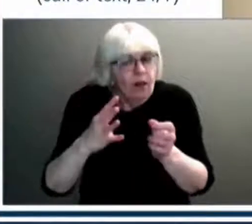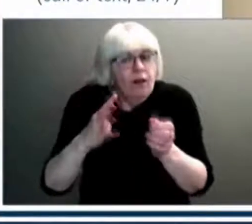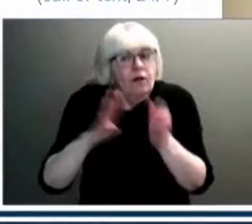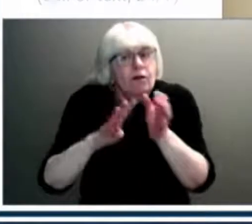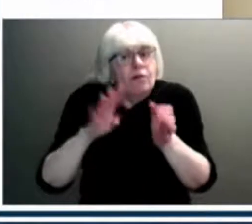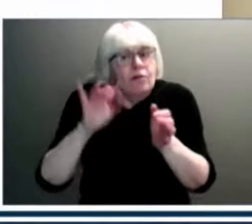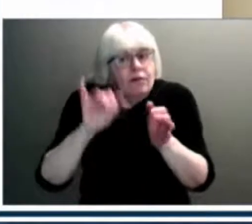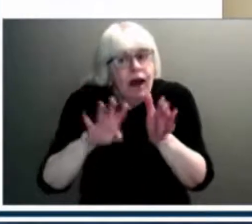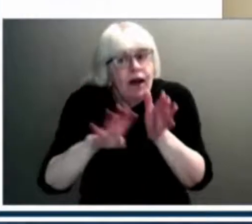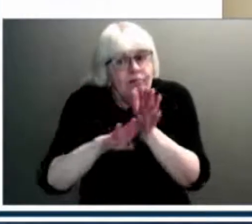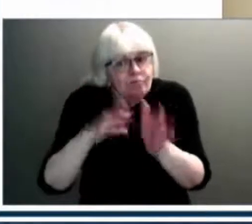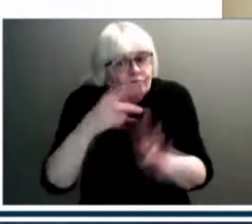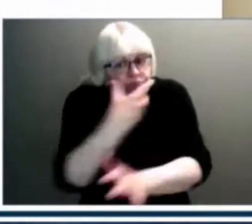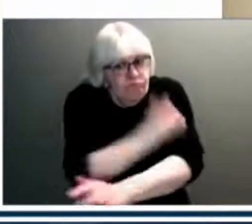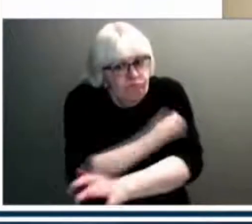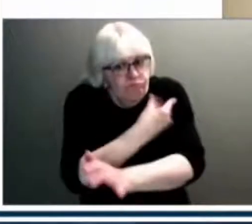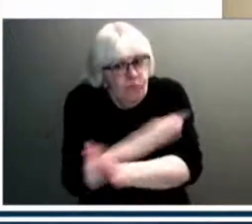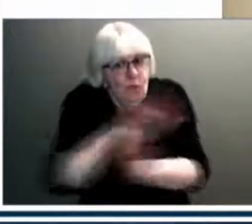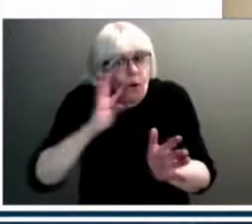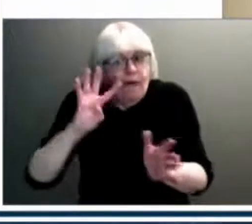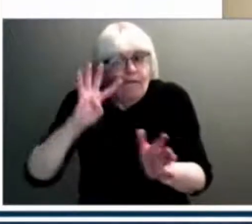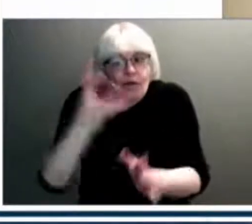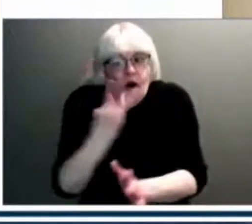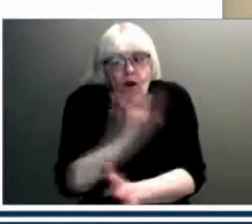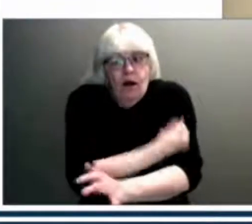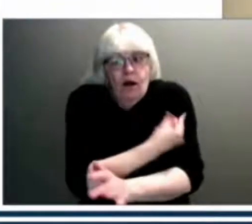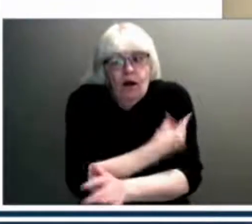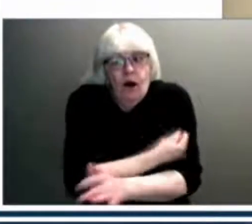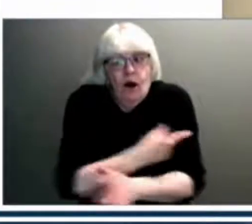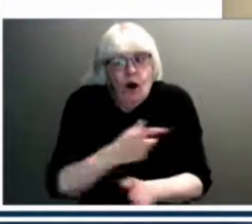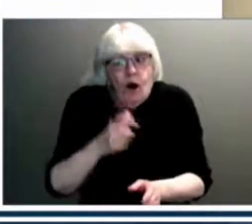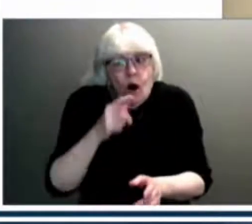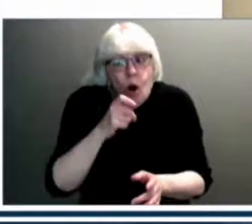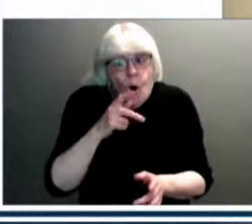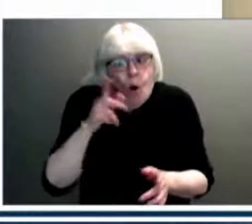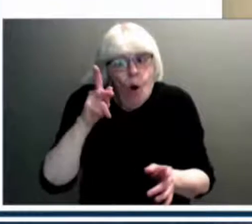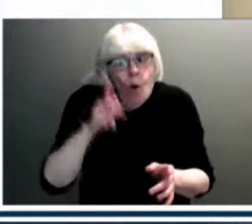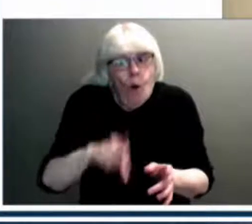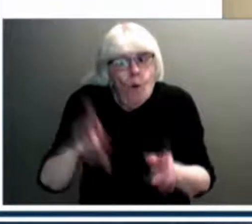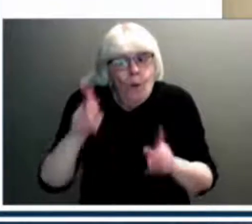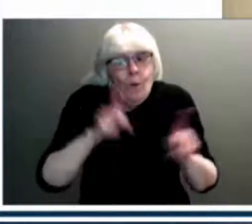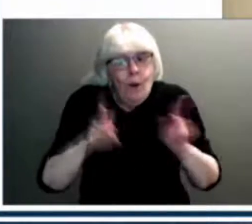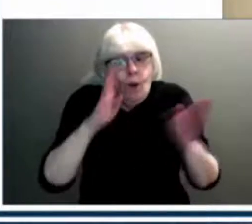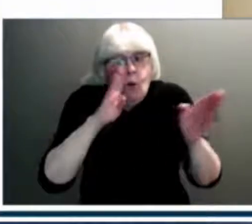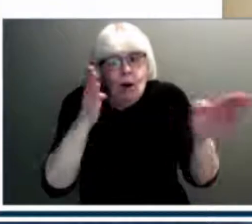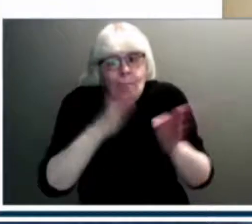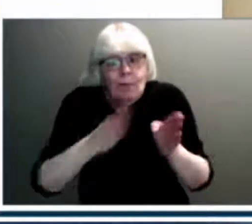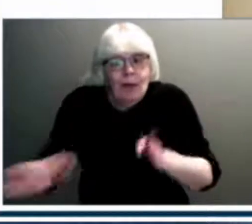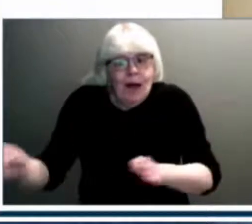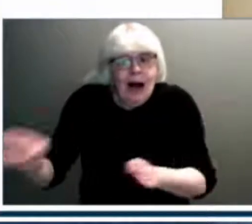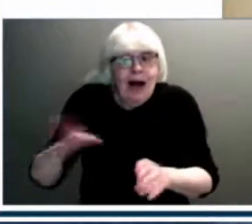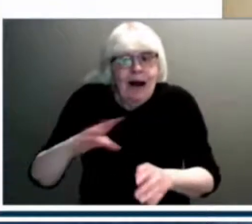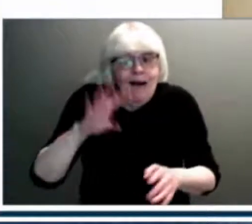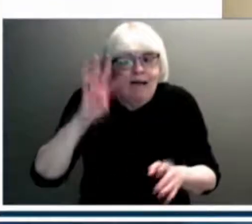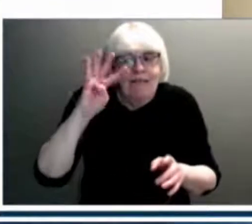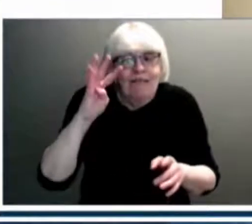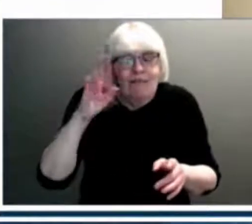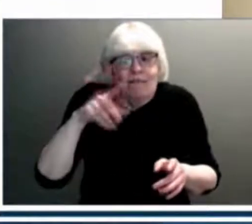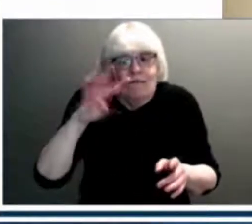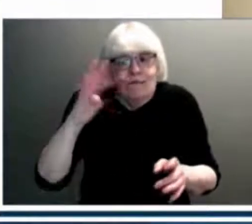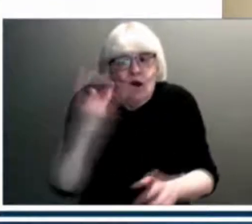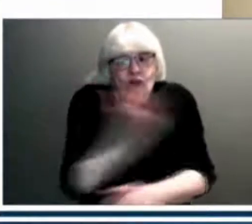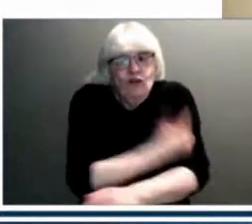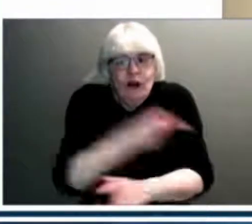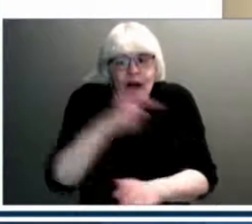No, the only people that were planning for a fourth dose are those who Nancy is recommending a fourth dose, and that would be people who